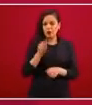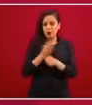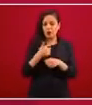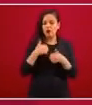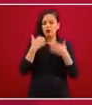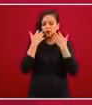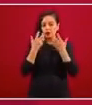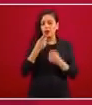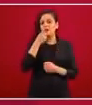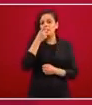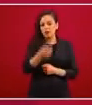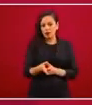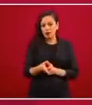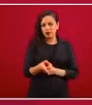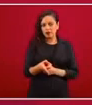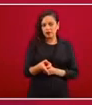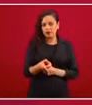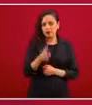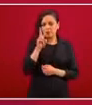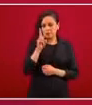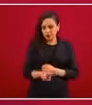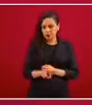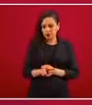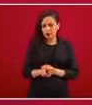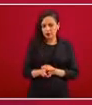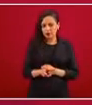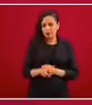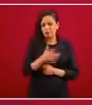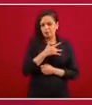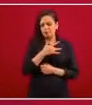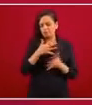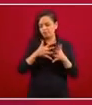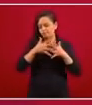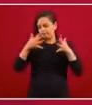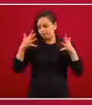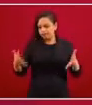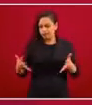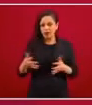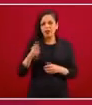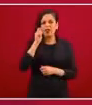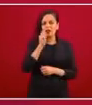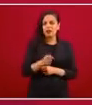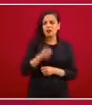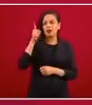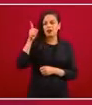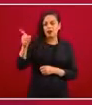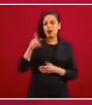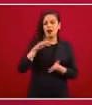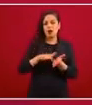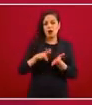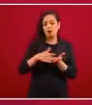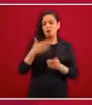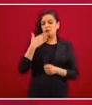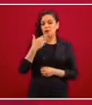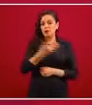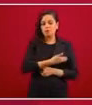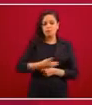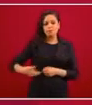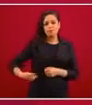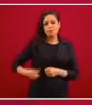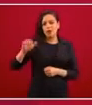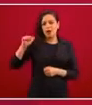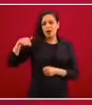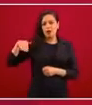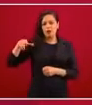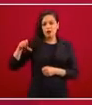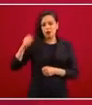is the message I want to give today. I want to say thank you with all my heart to I want to